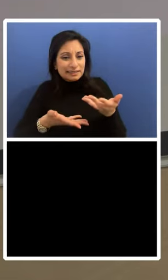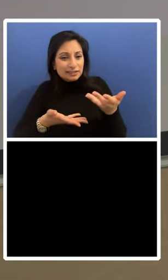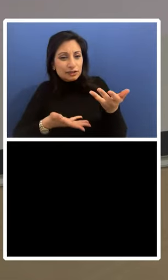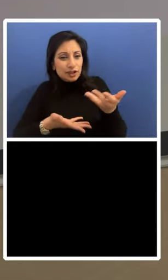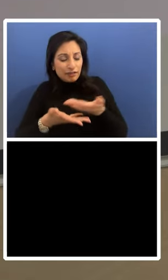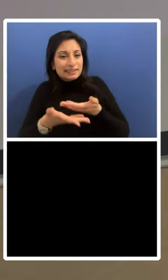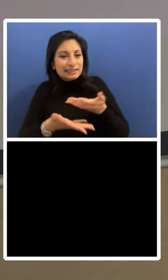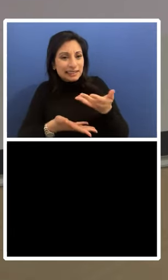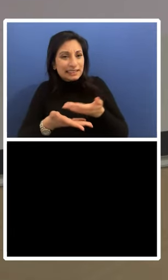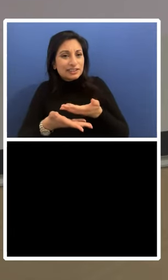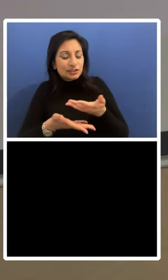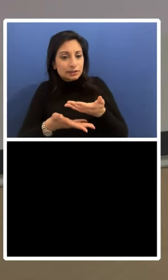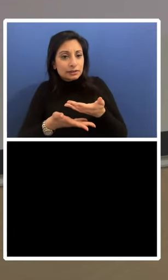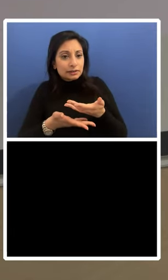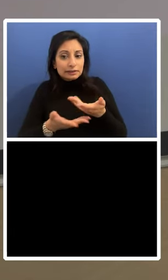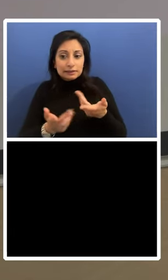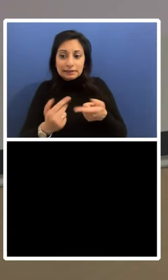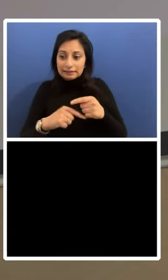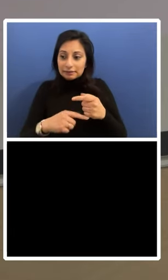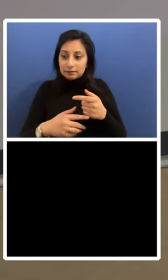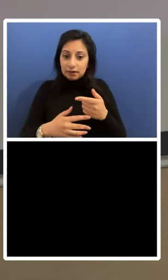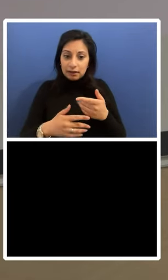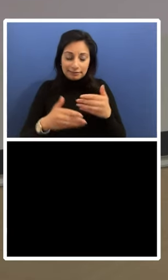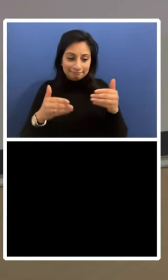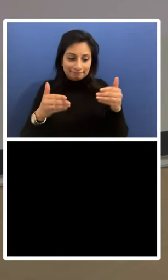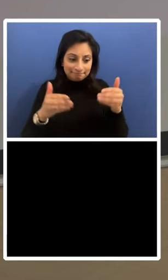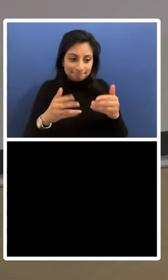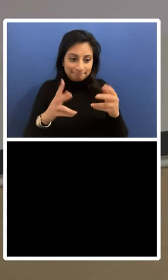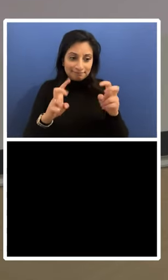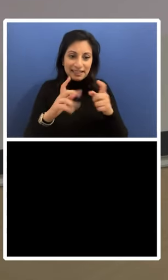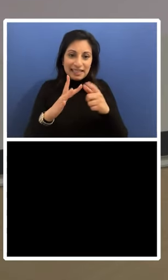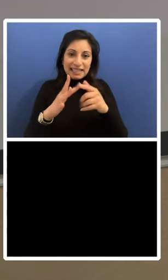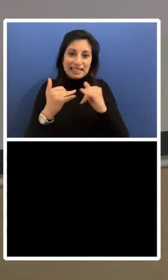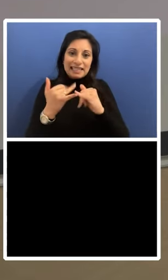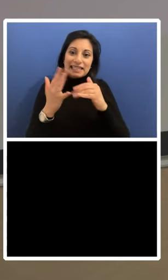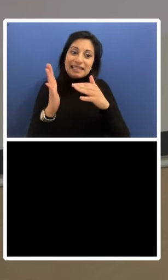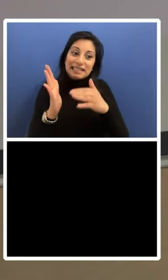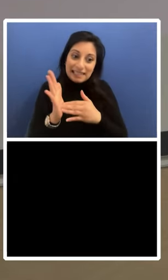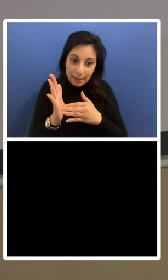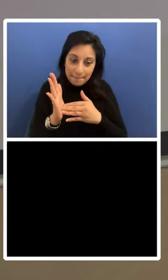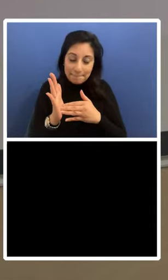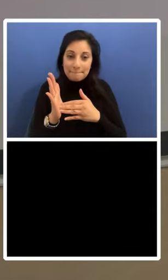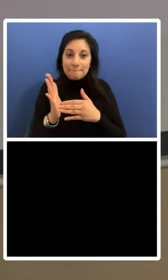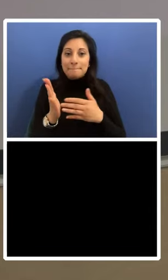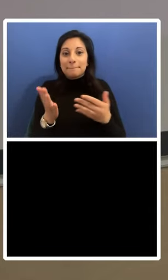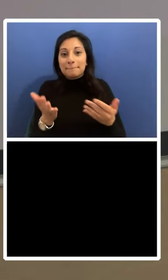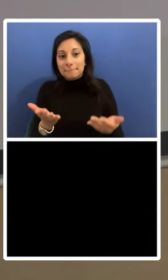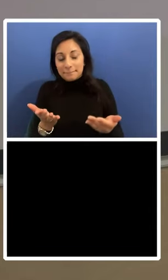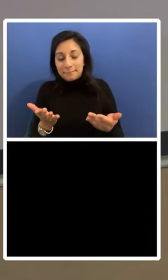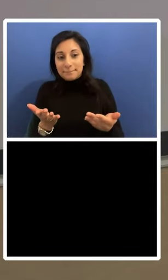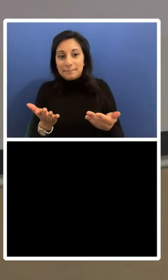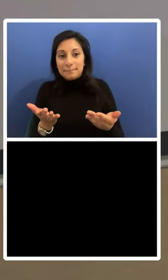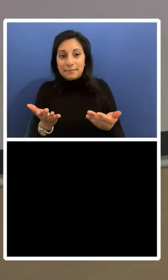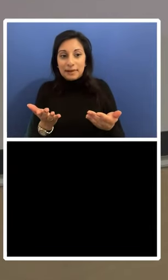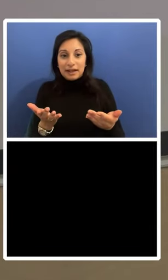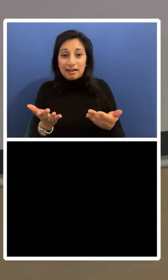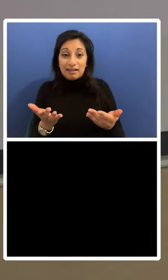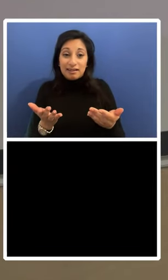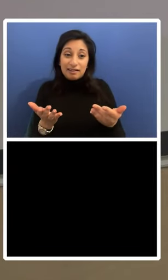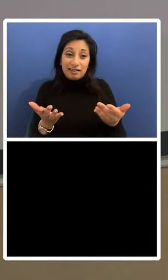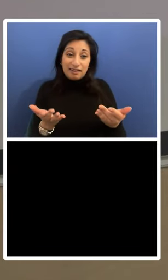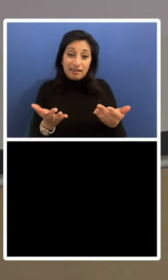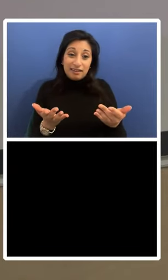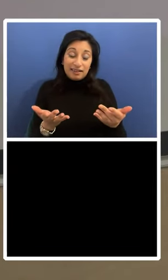you're obsessing over capitalism or socialism or Marxism or any of those isms, then actually you're playing yourself